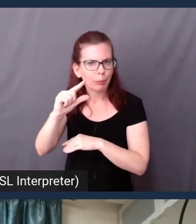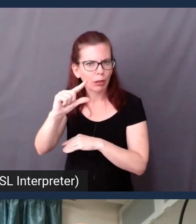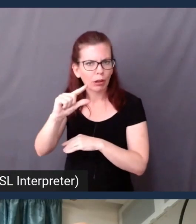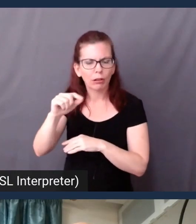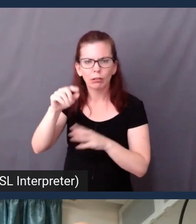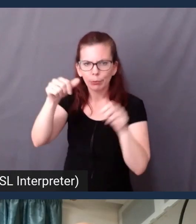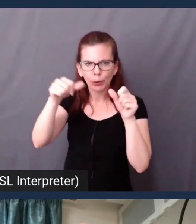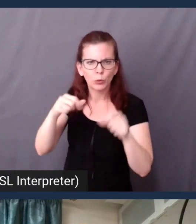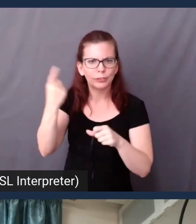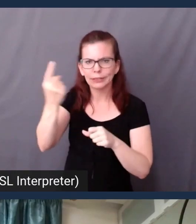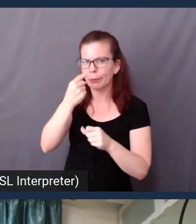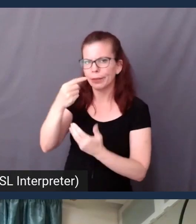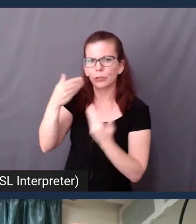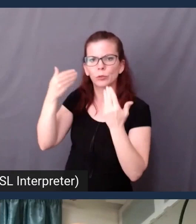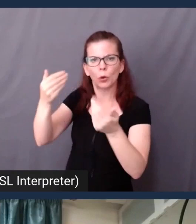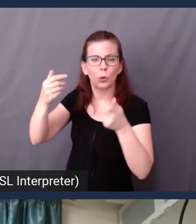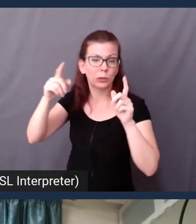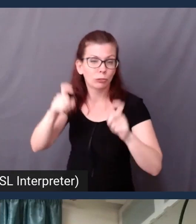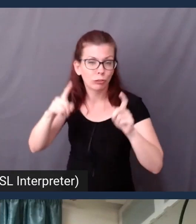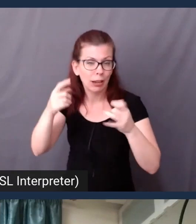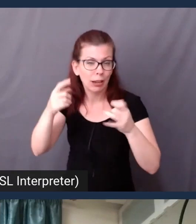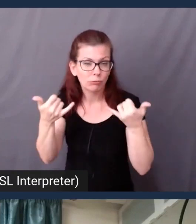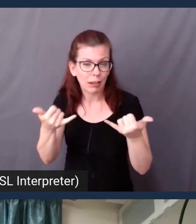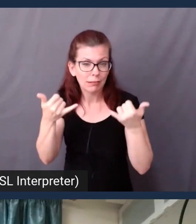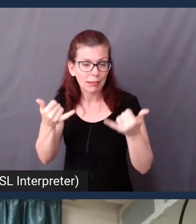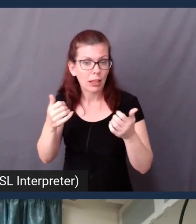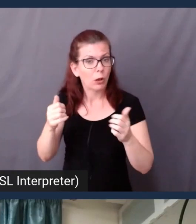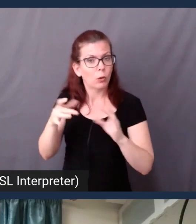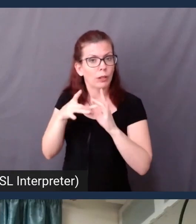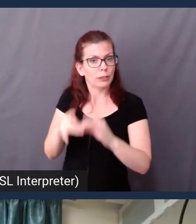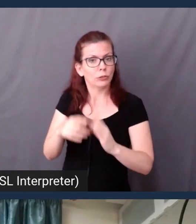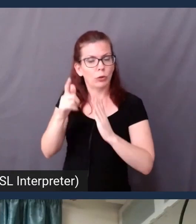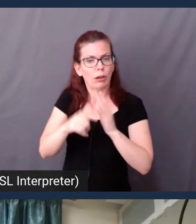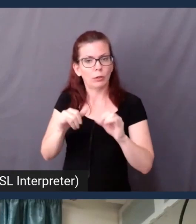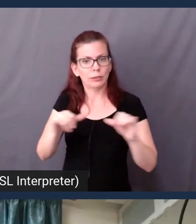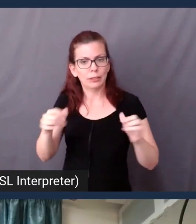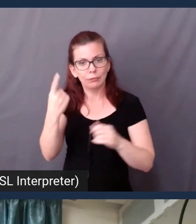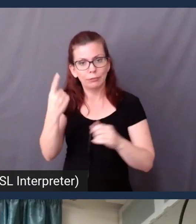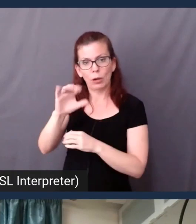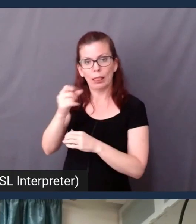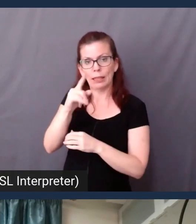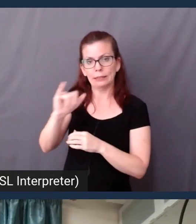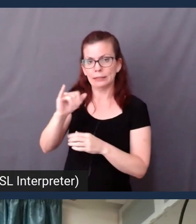can go and try out right now when it comes to auto scaling and Elasticsearch?